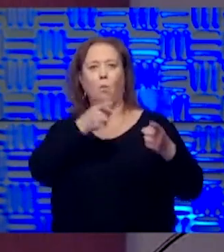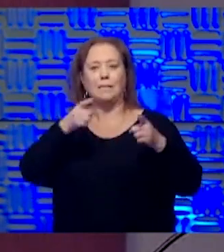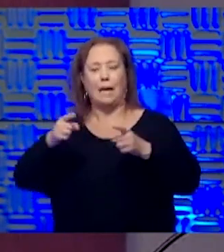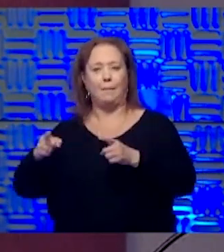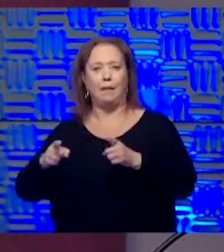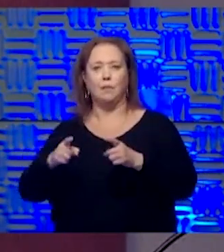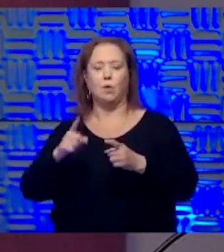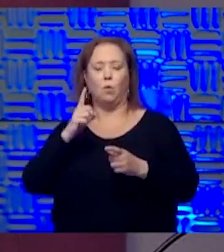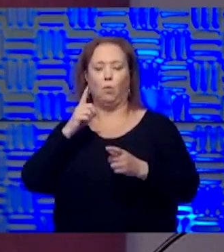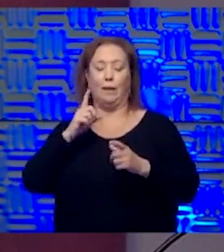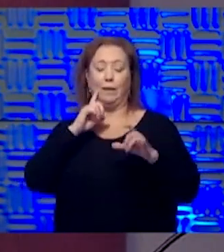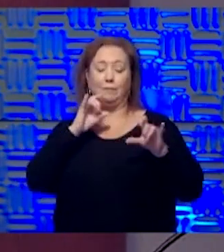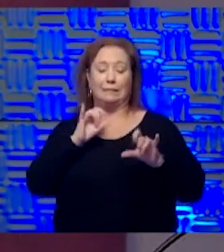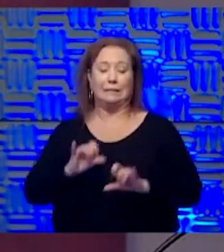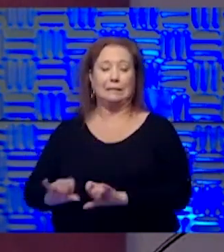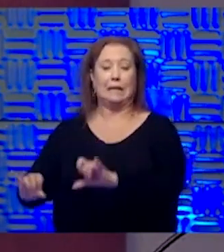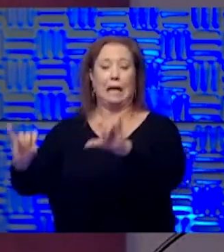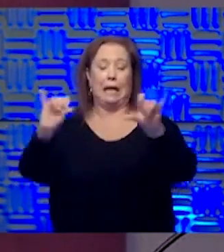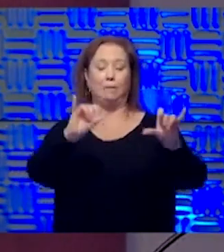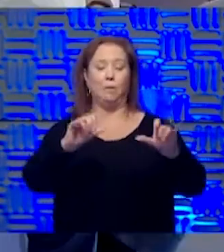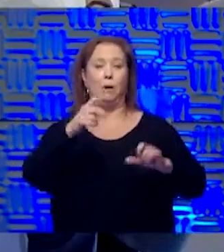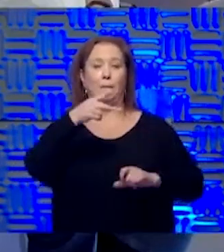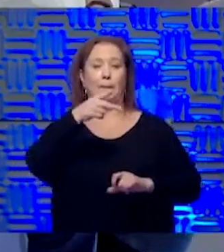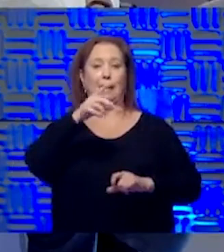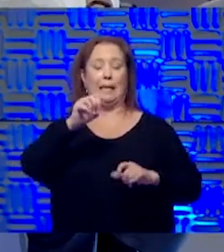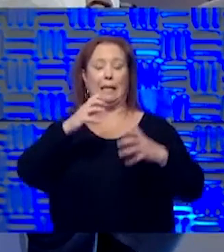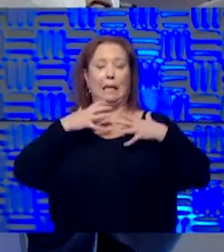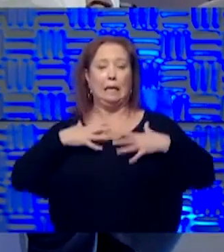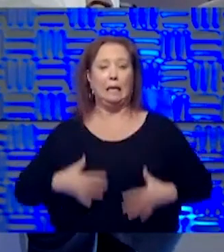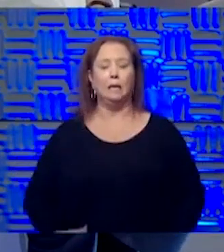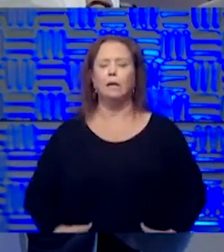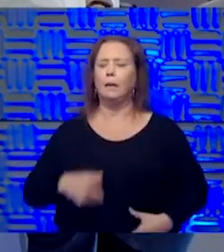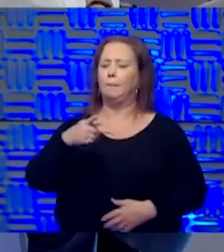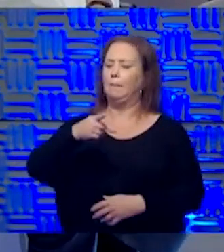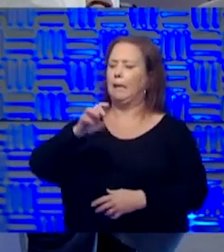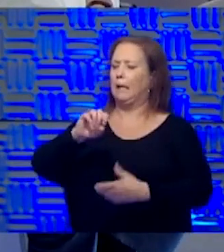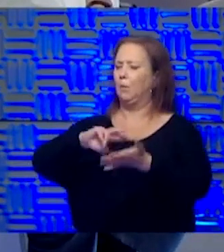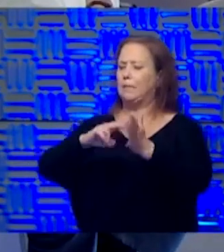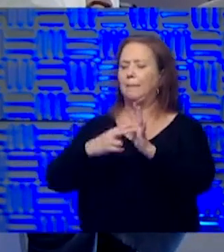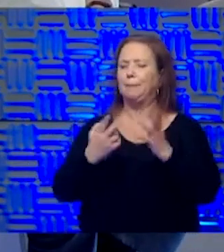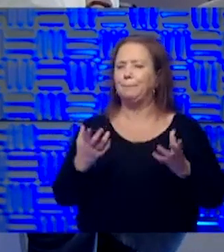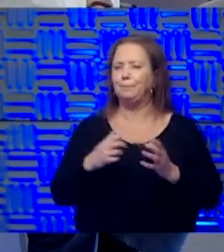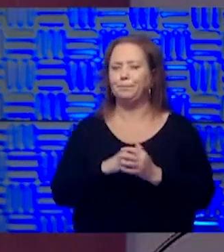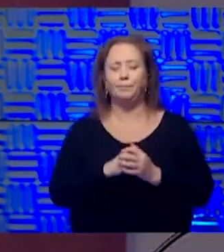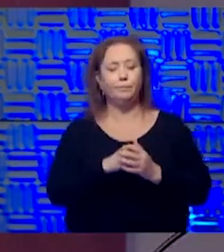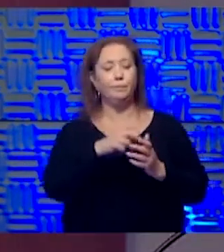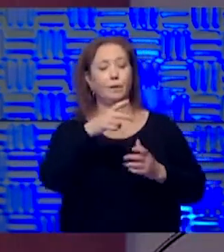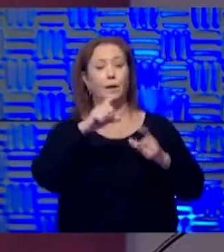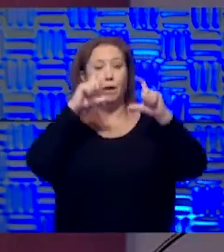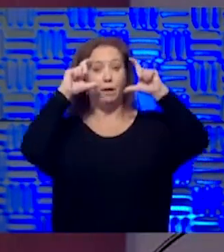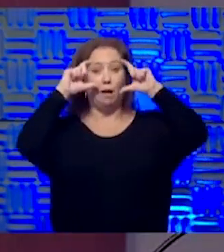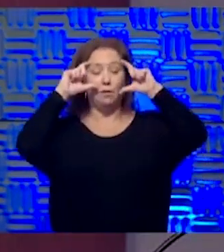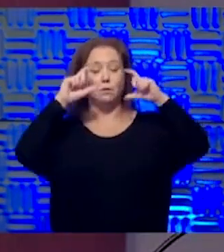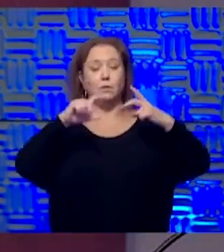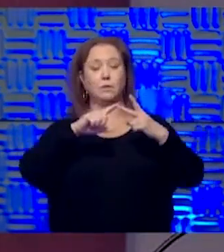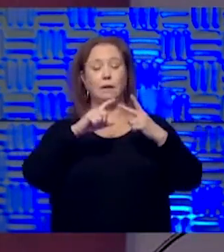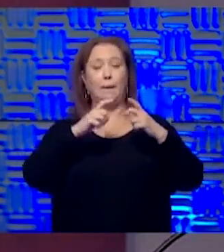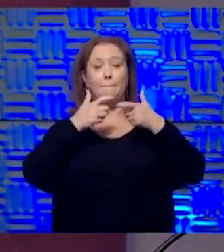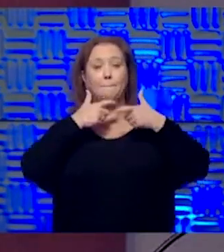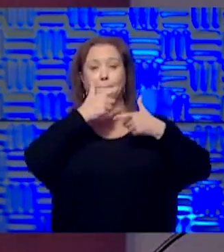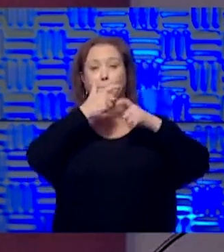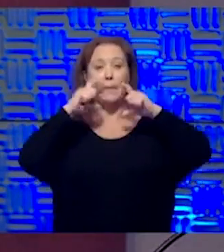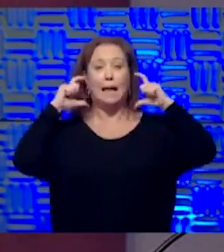kind of everybody the same and wear full PPE. And when you say full PPE, tell people what that involves. We wear goggles, face